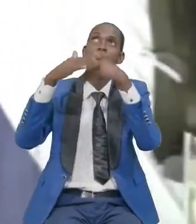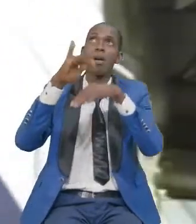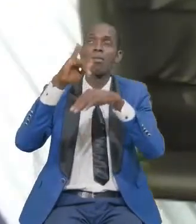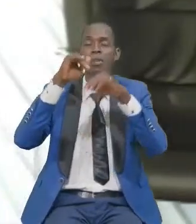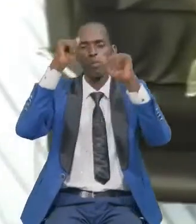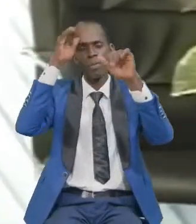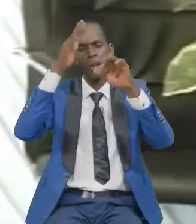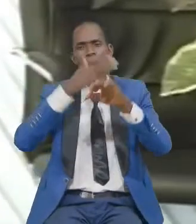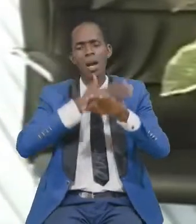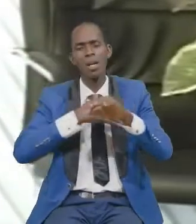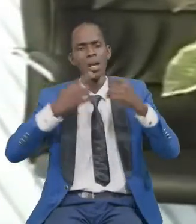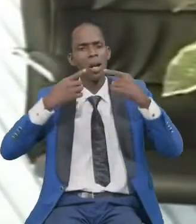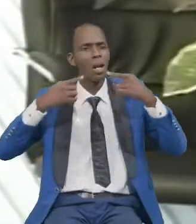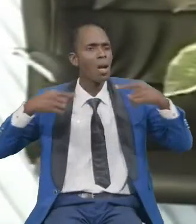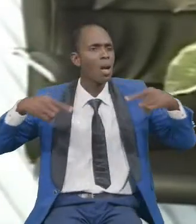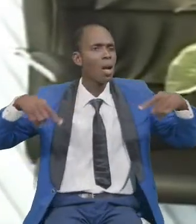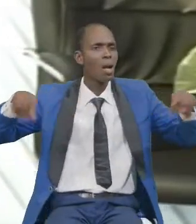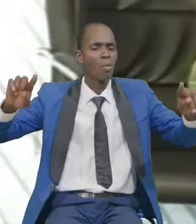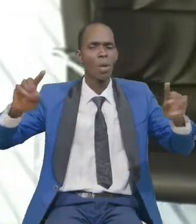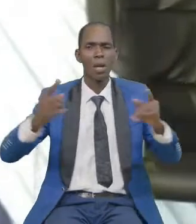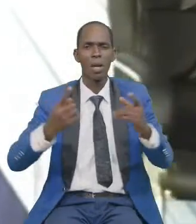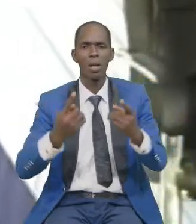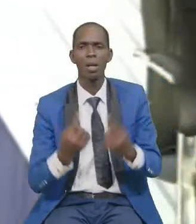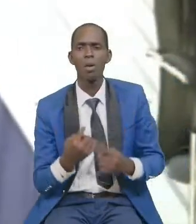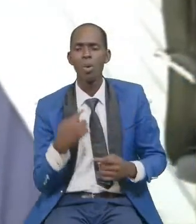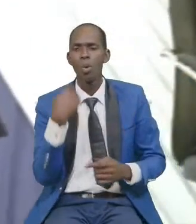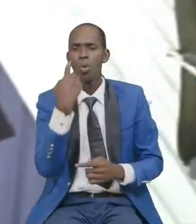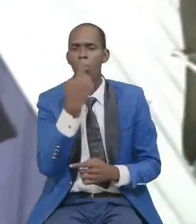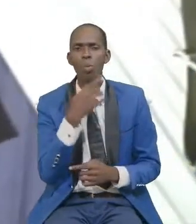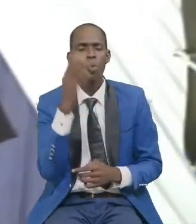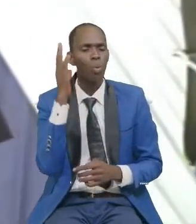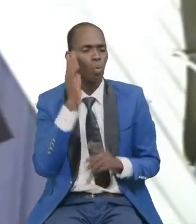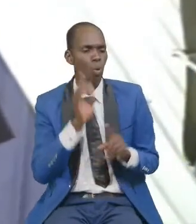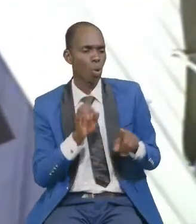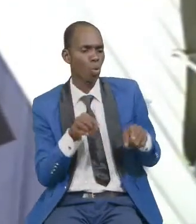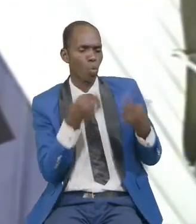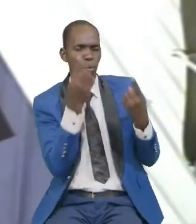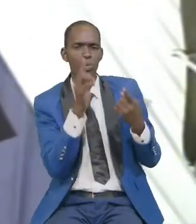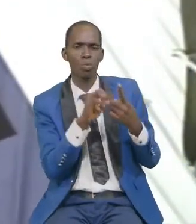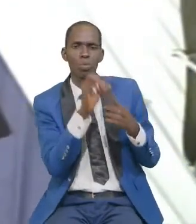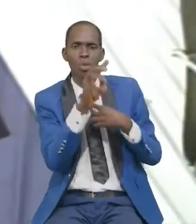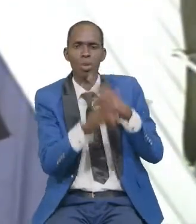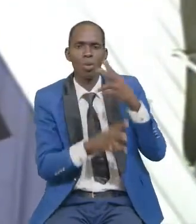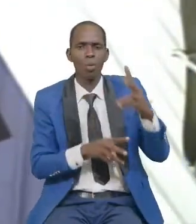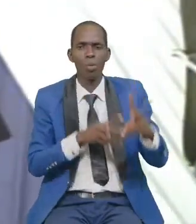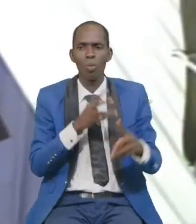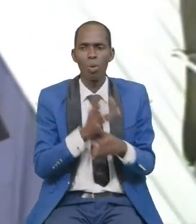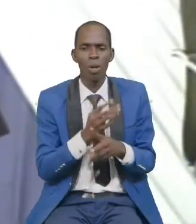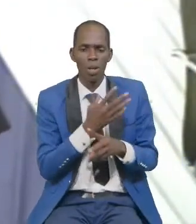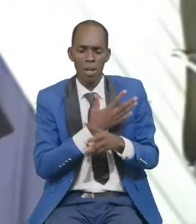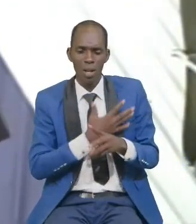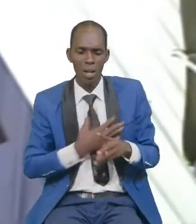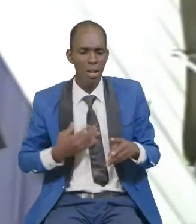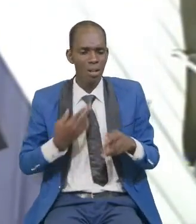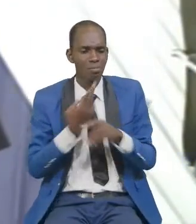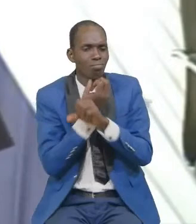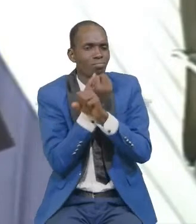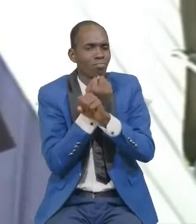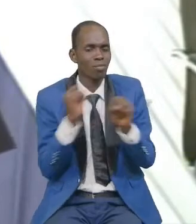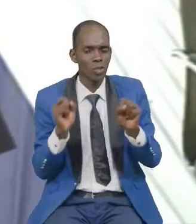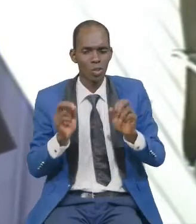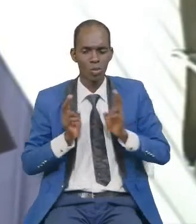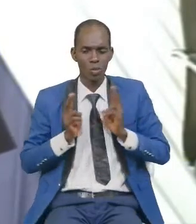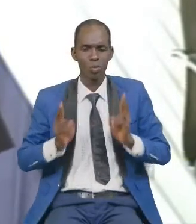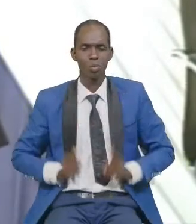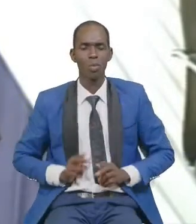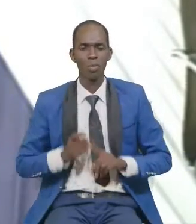announcement came. Who will go into the world and redeem humanity from